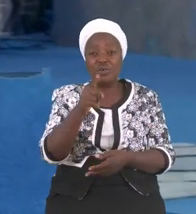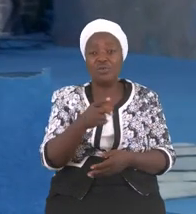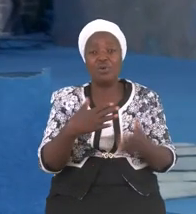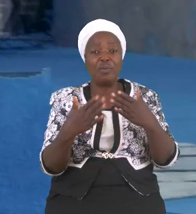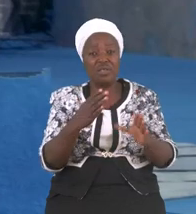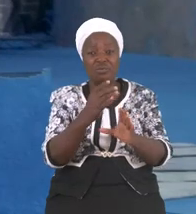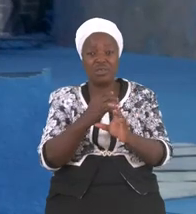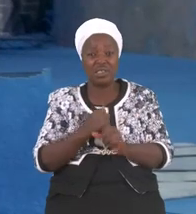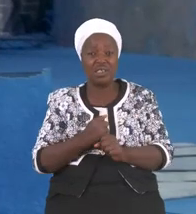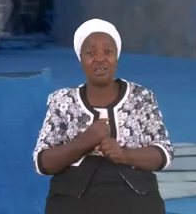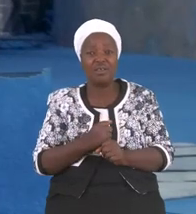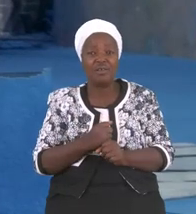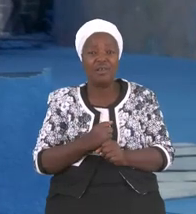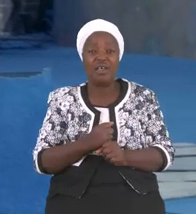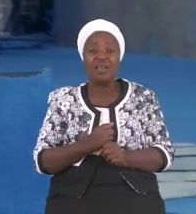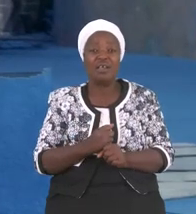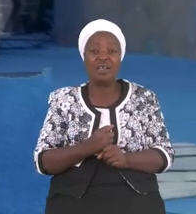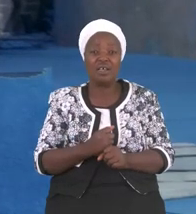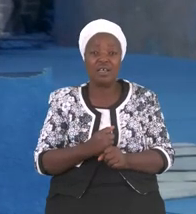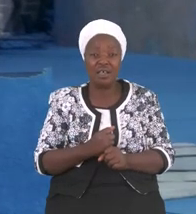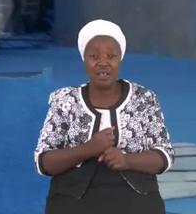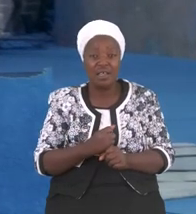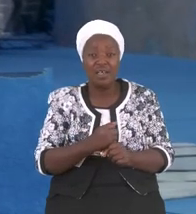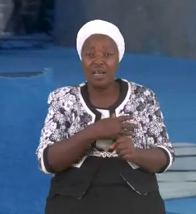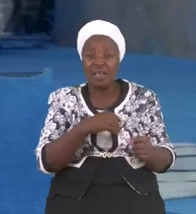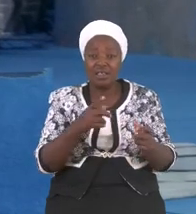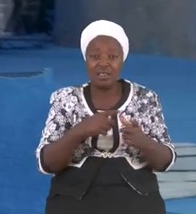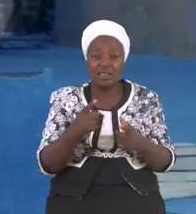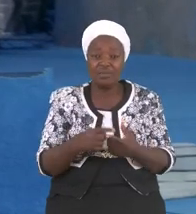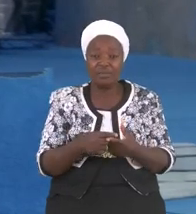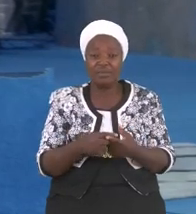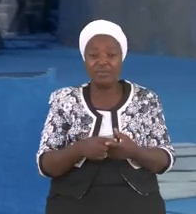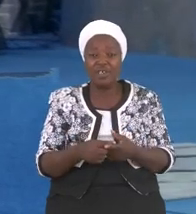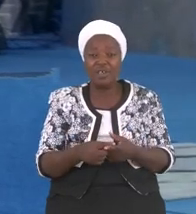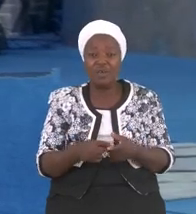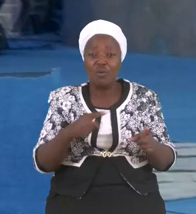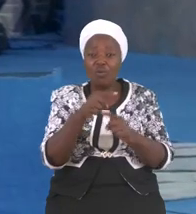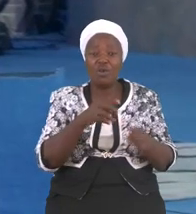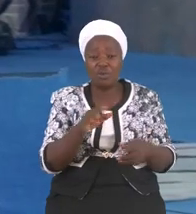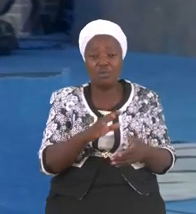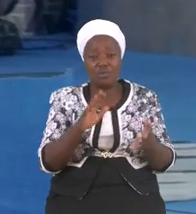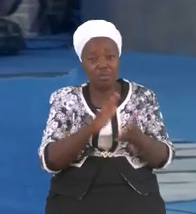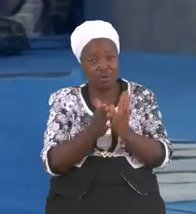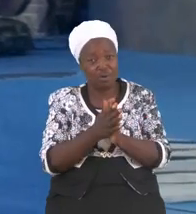receive damage by us in nothing. When you become sorry for your sin, and